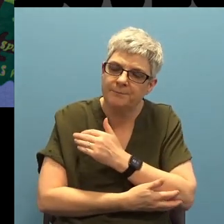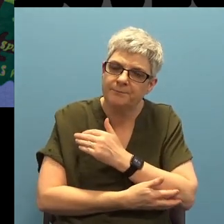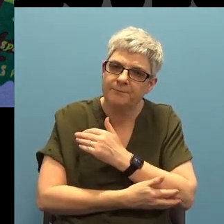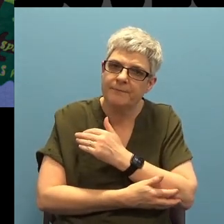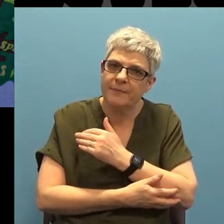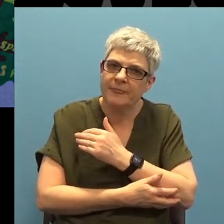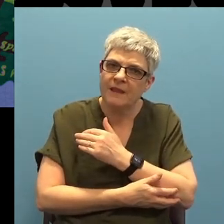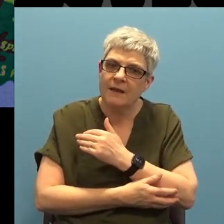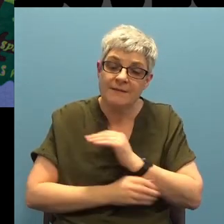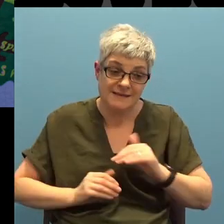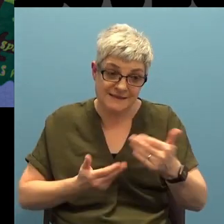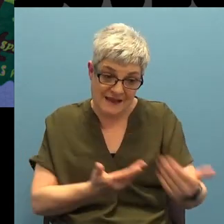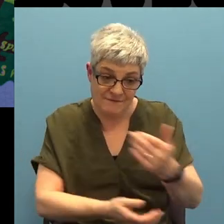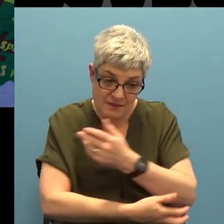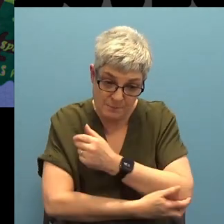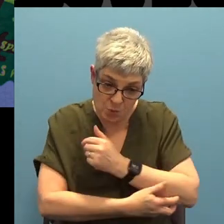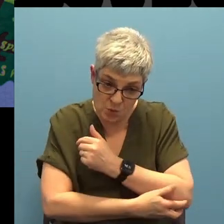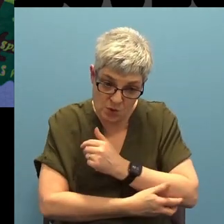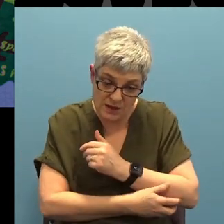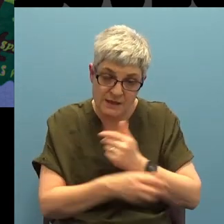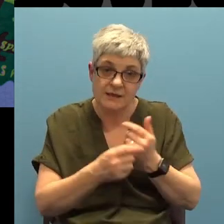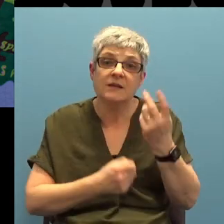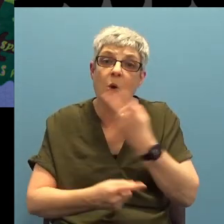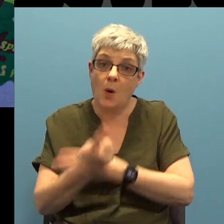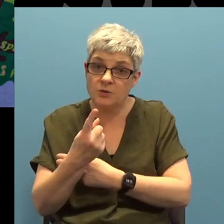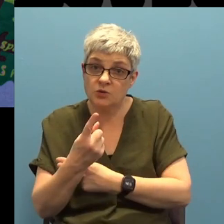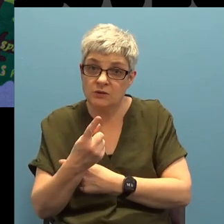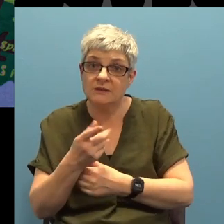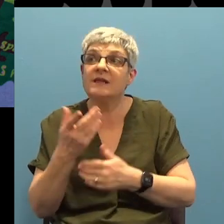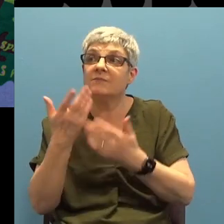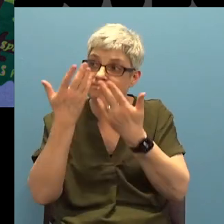Because serving the poor is an opportunity to worship.